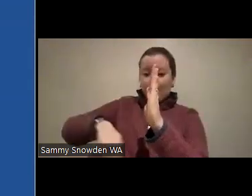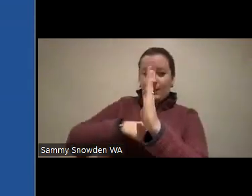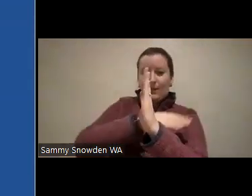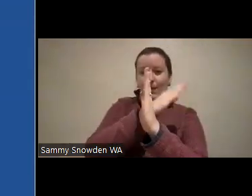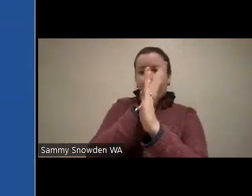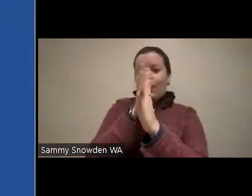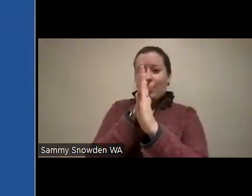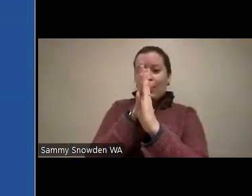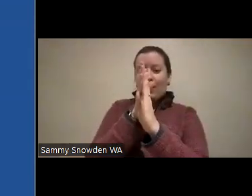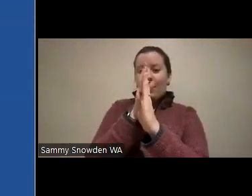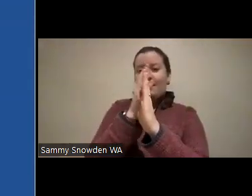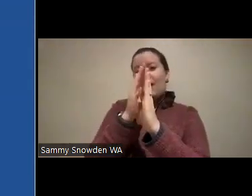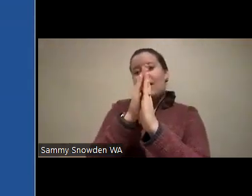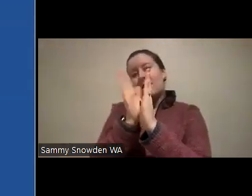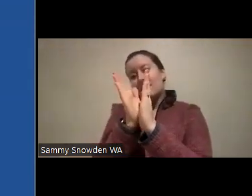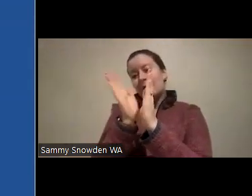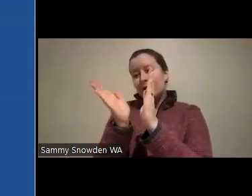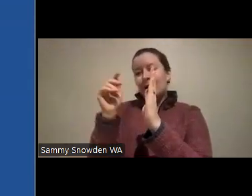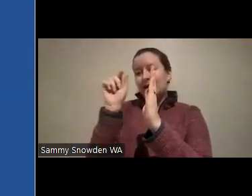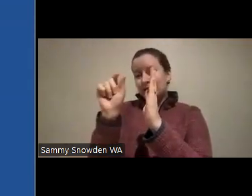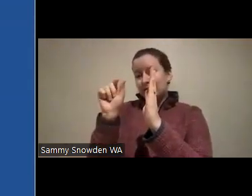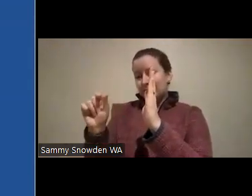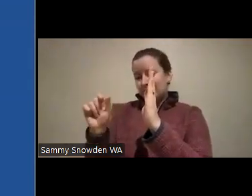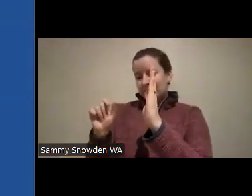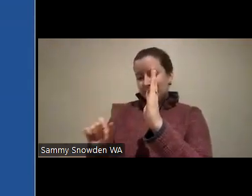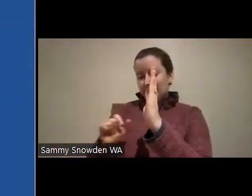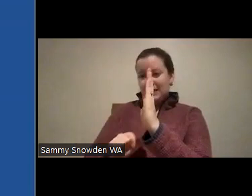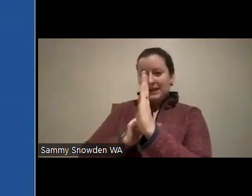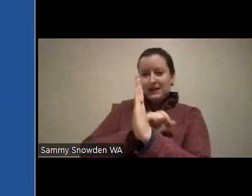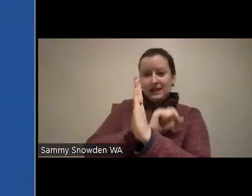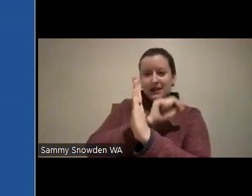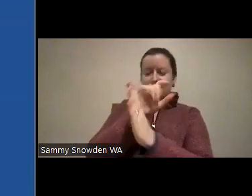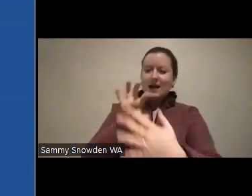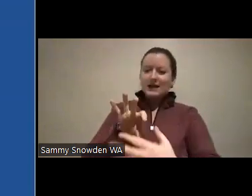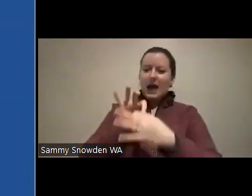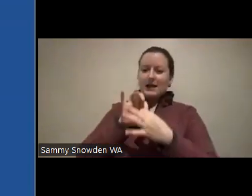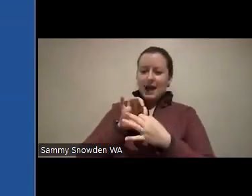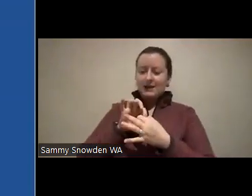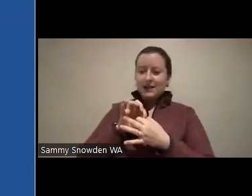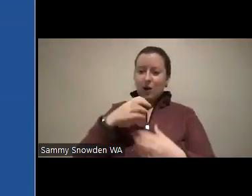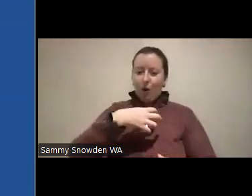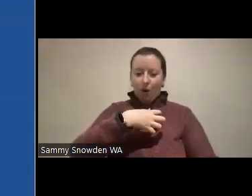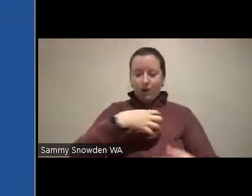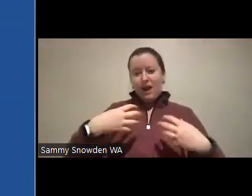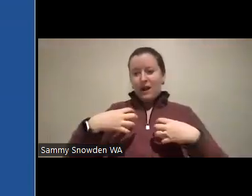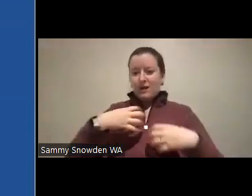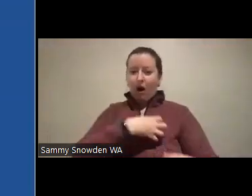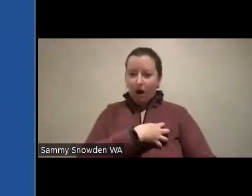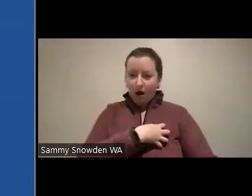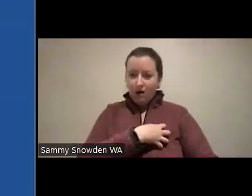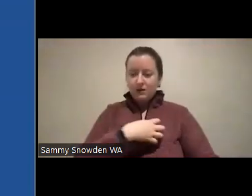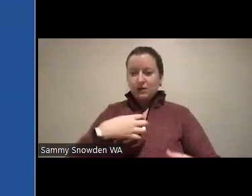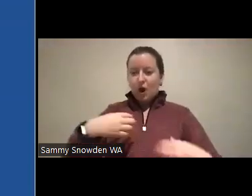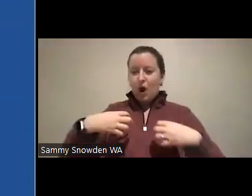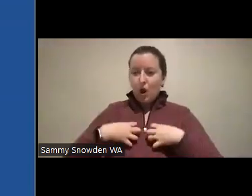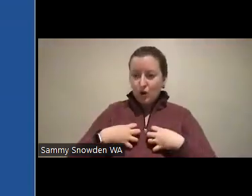of the day. But the hormones that really come into play in helping with our sleep or hindering is